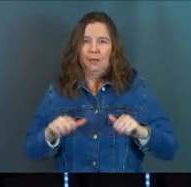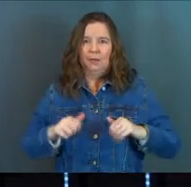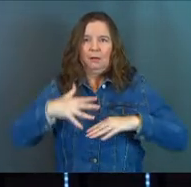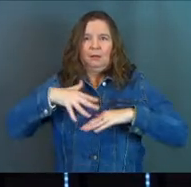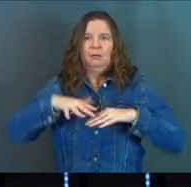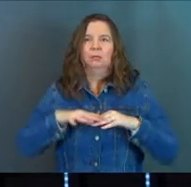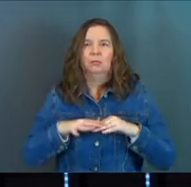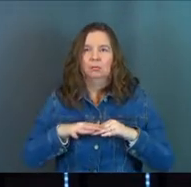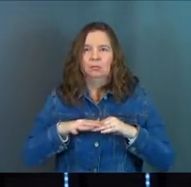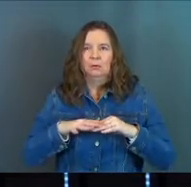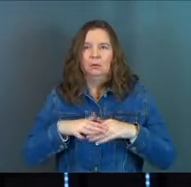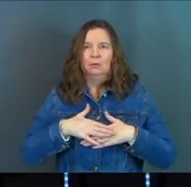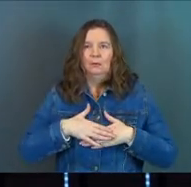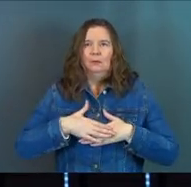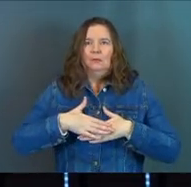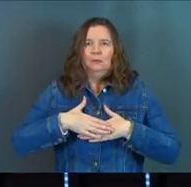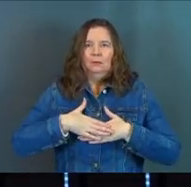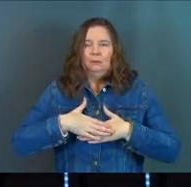And then